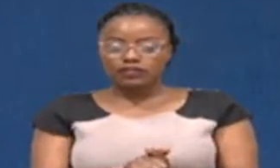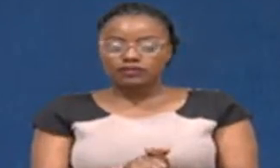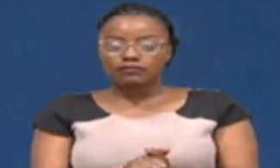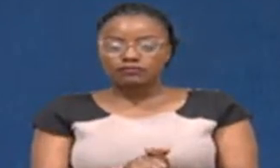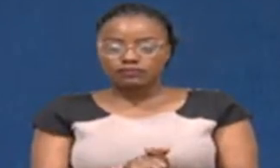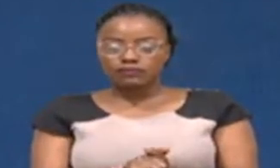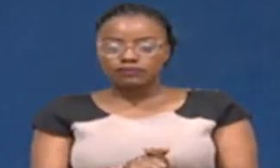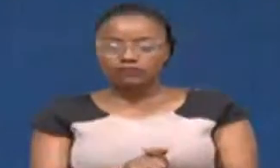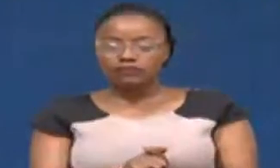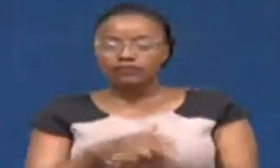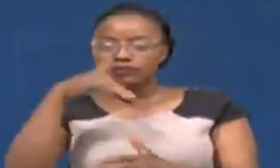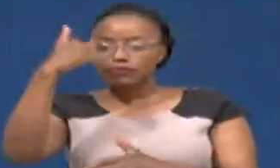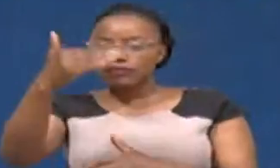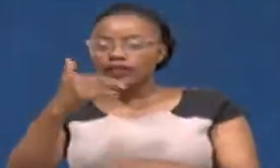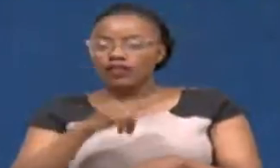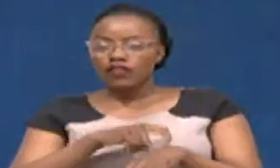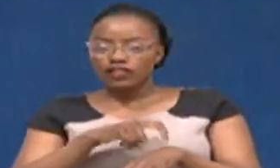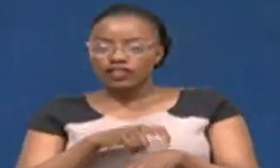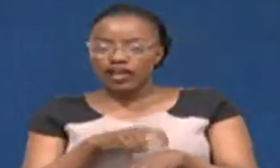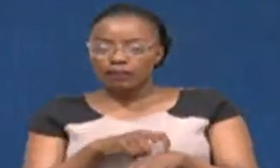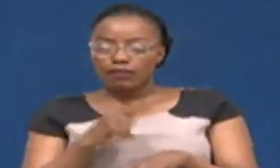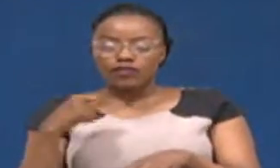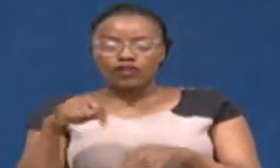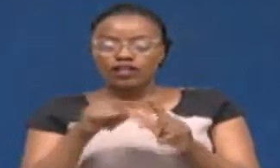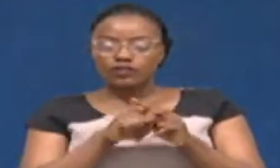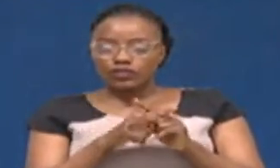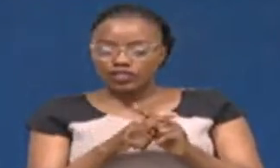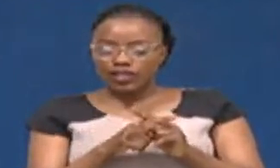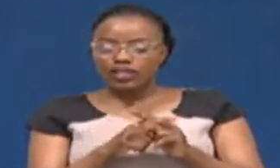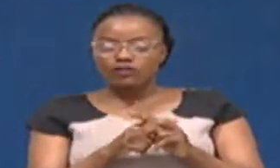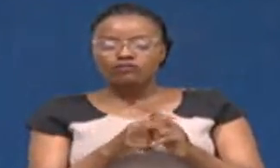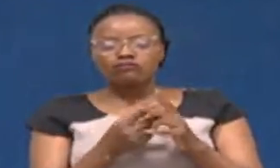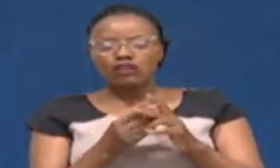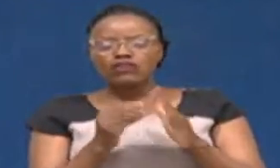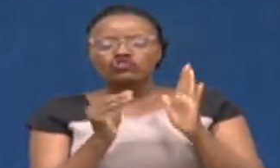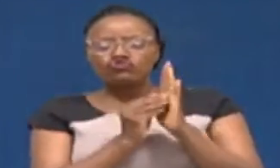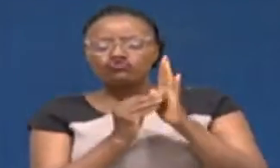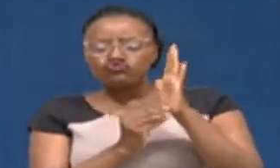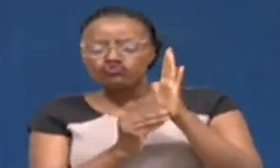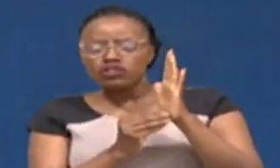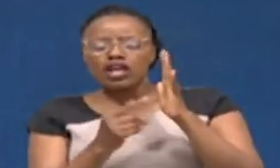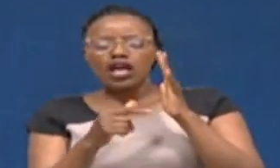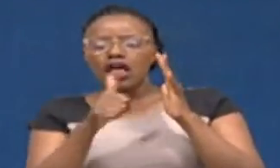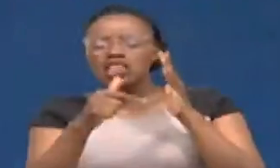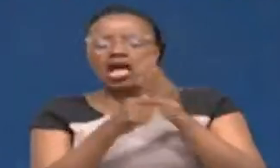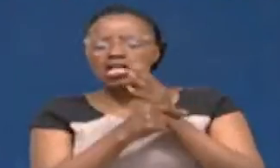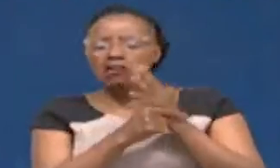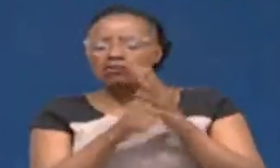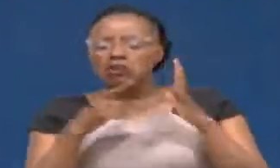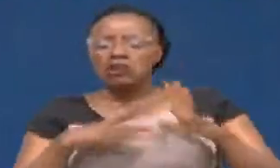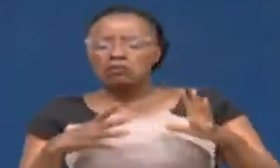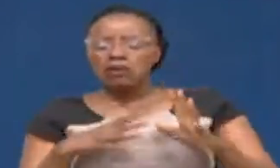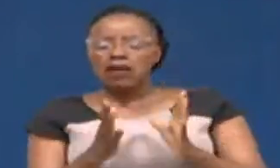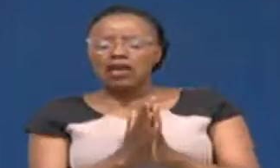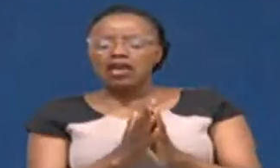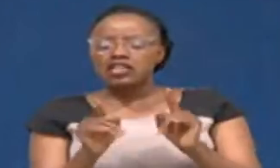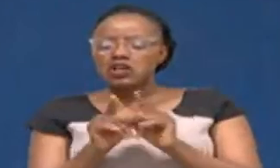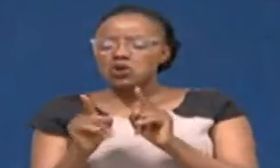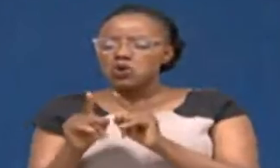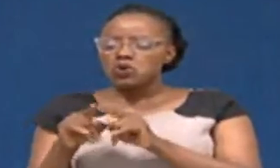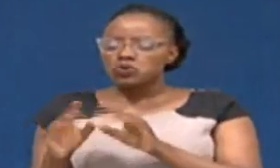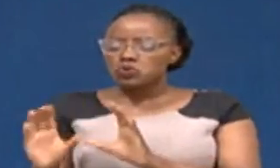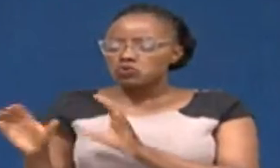is that every time we start labeling and othering, you know, and zoning